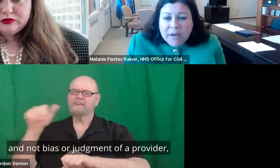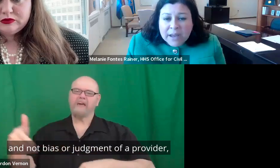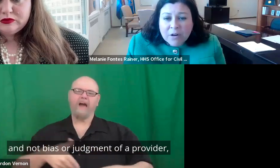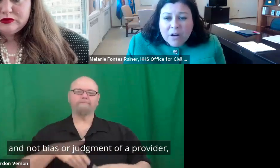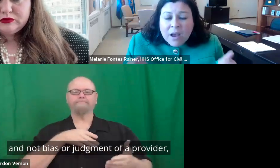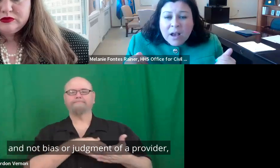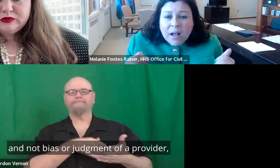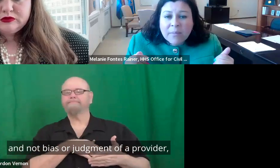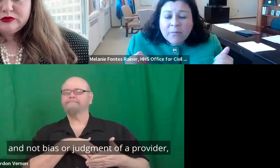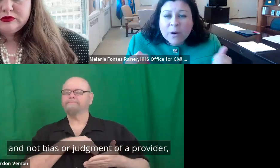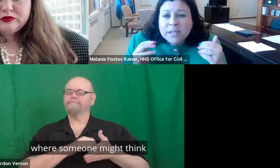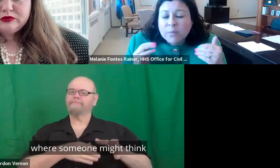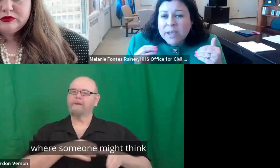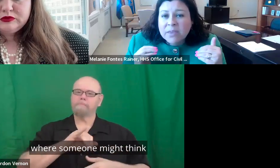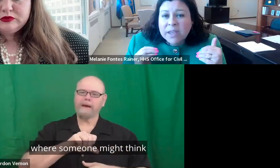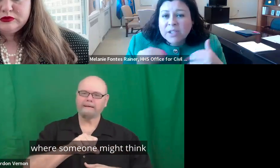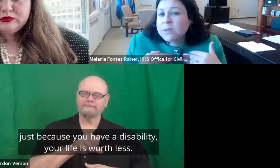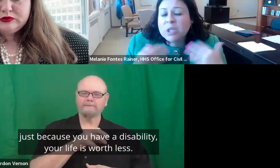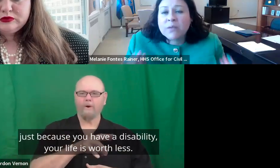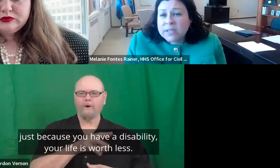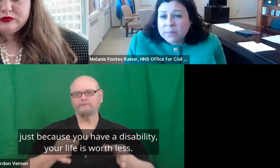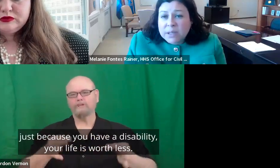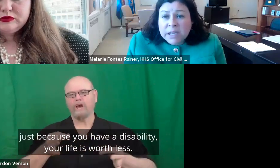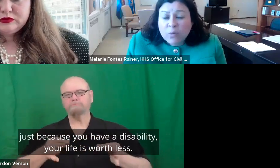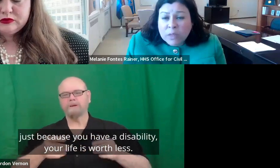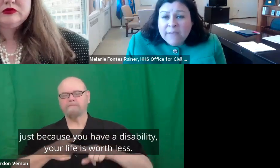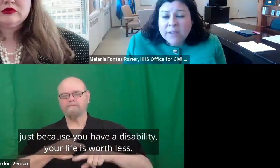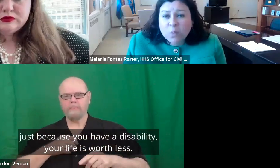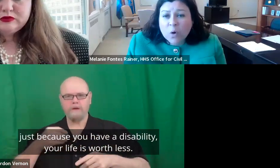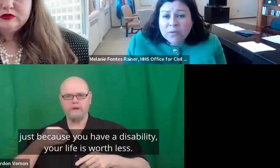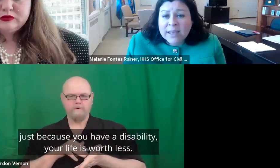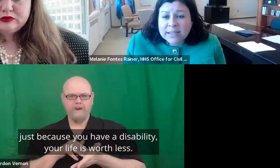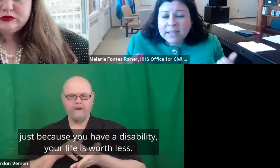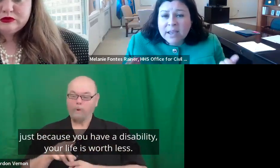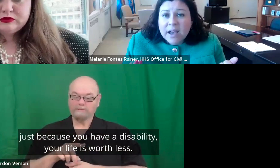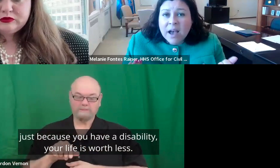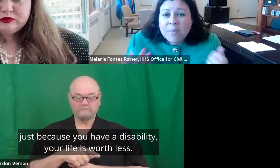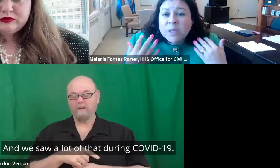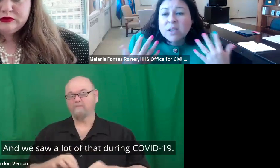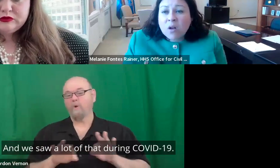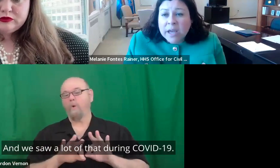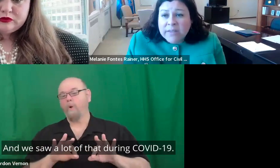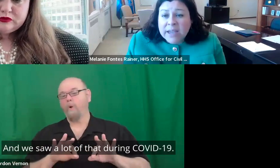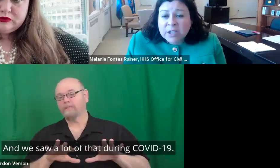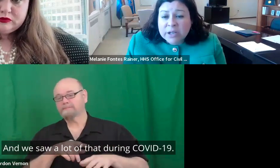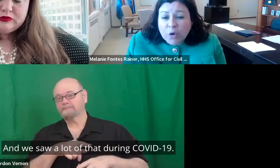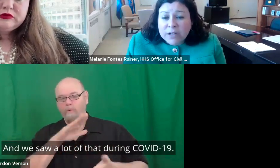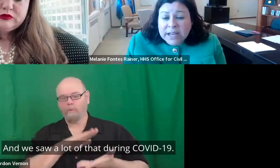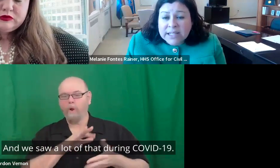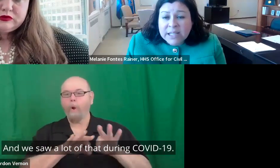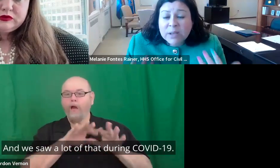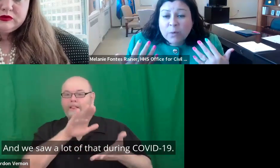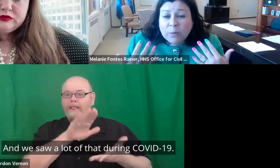of a provider, where someone might think just because you have a disability, your life is worth less. And we saw a lot of that